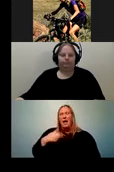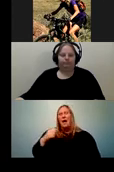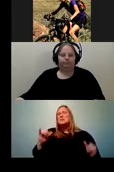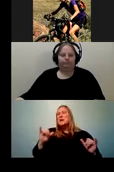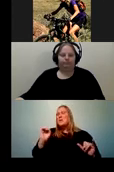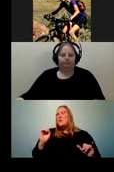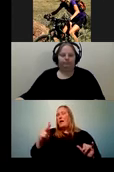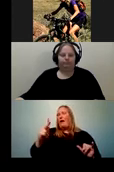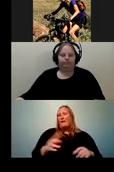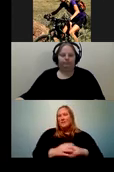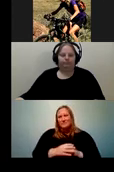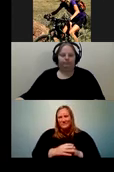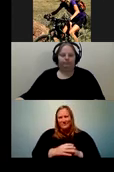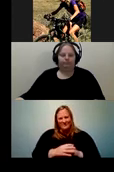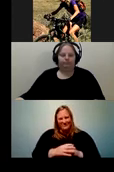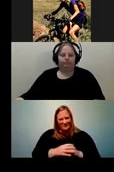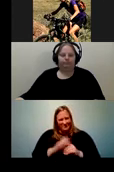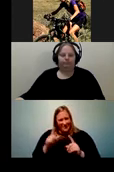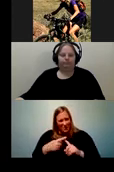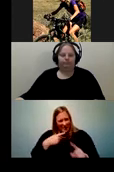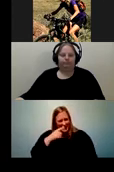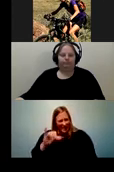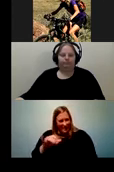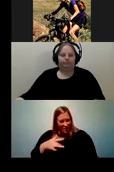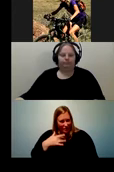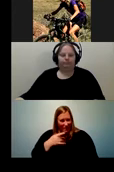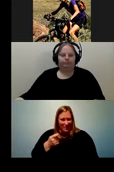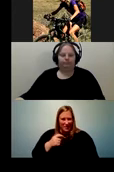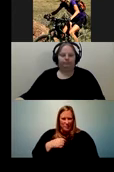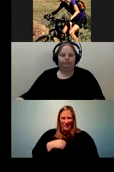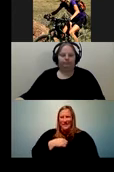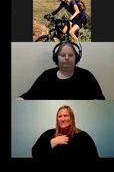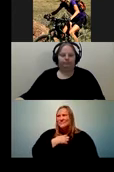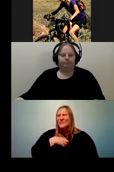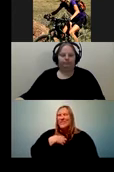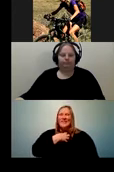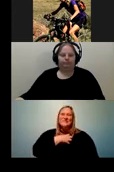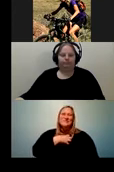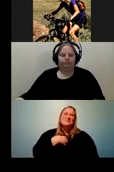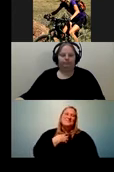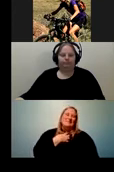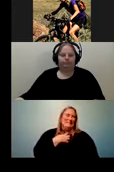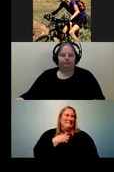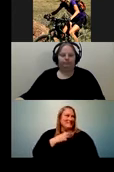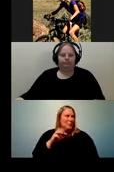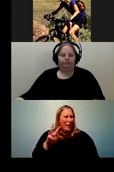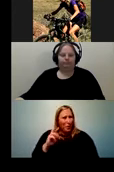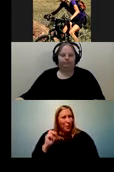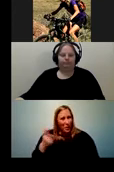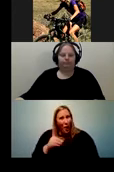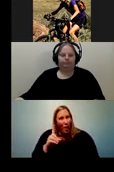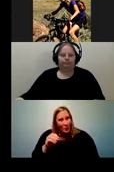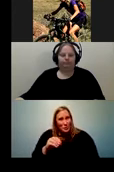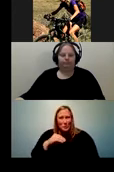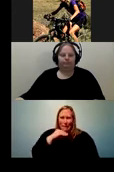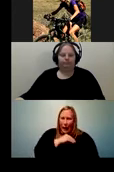But when I say it like that, don't you just feel a little greasy? Wow, we all do that. We all lie and cheat